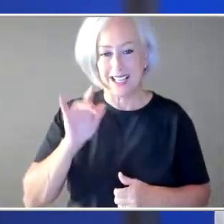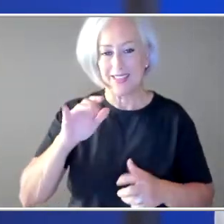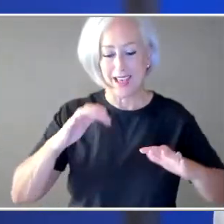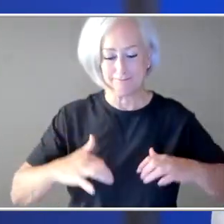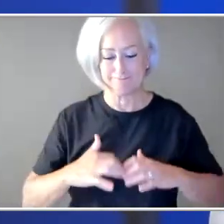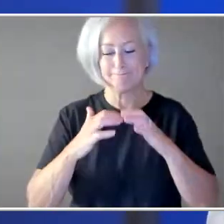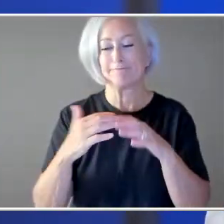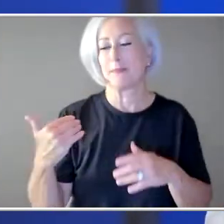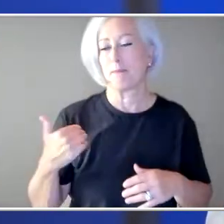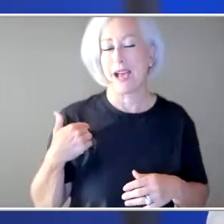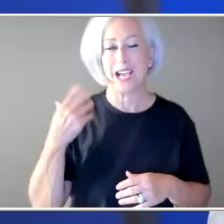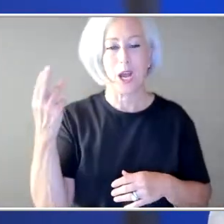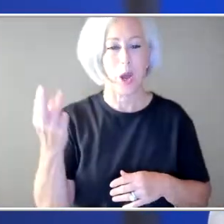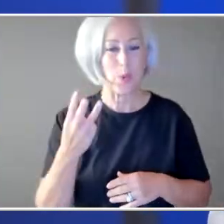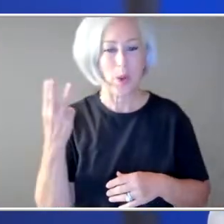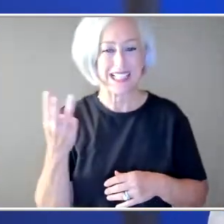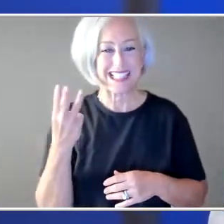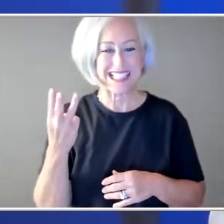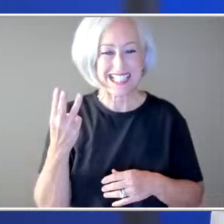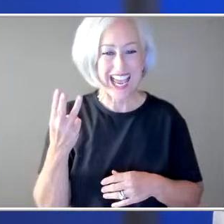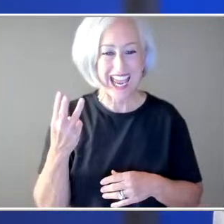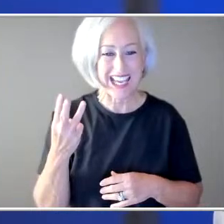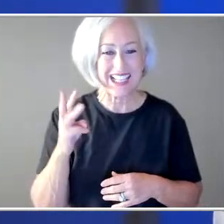Wednesday, and it's